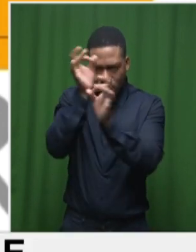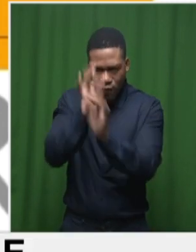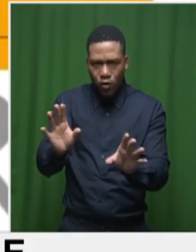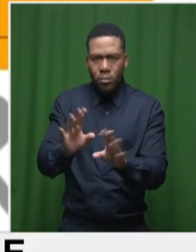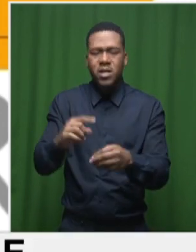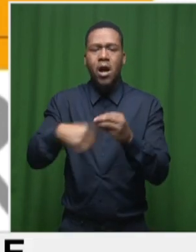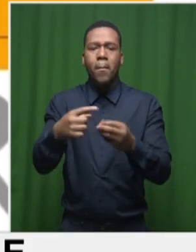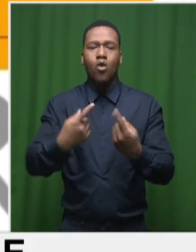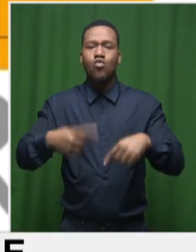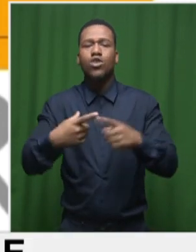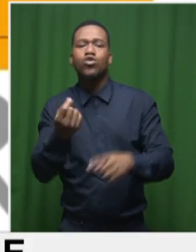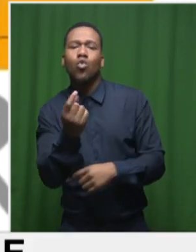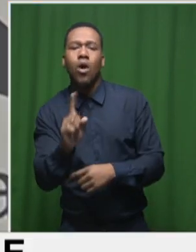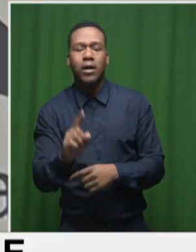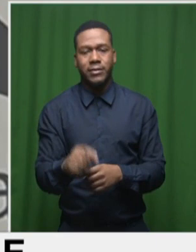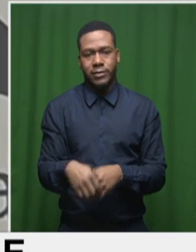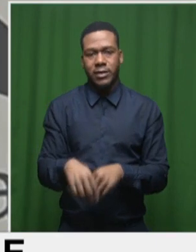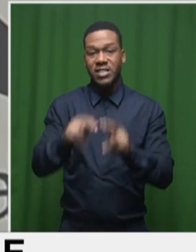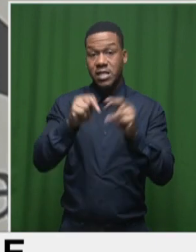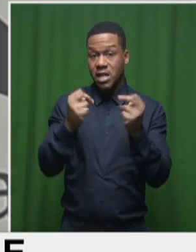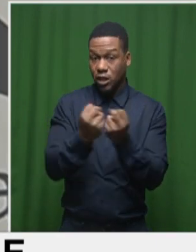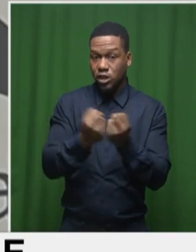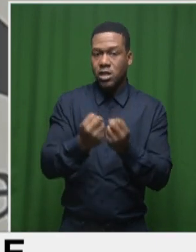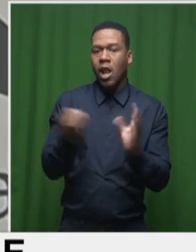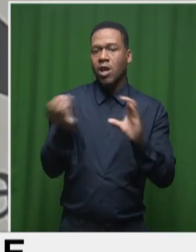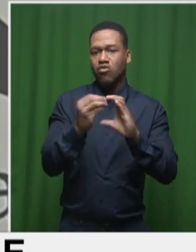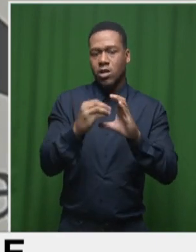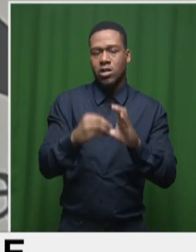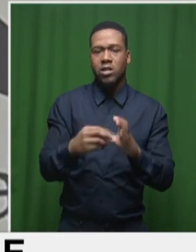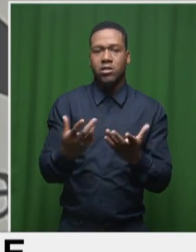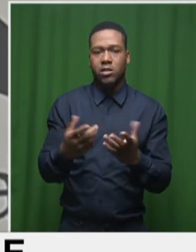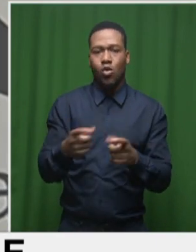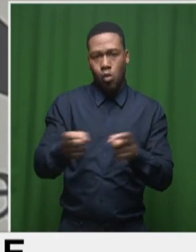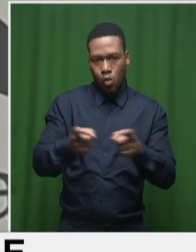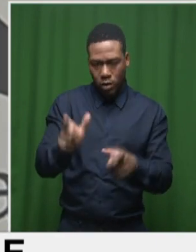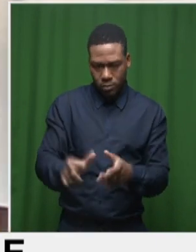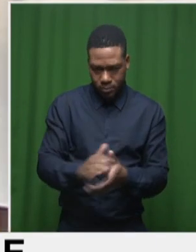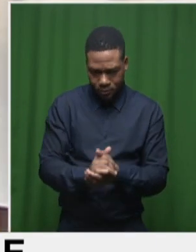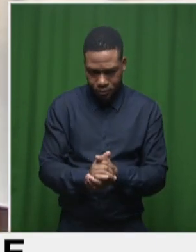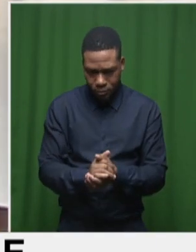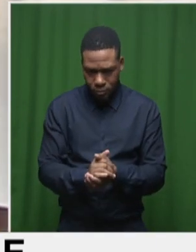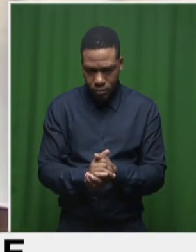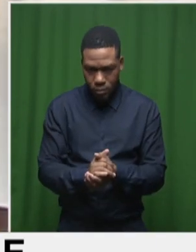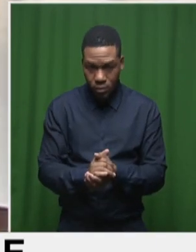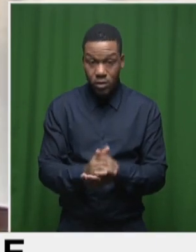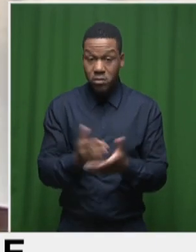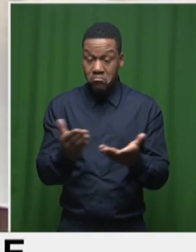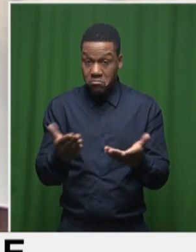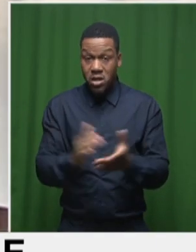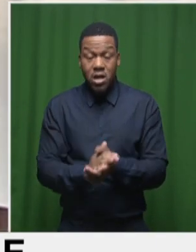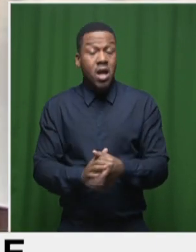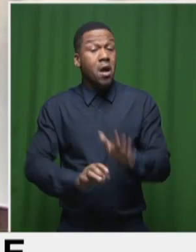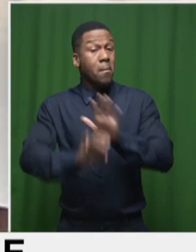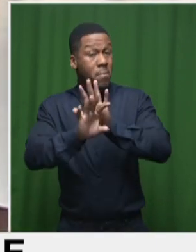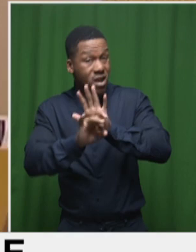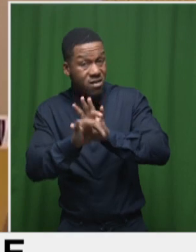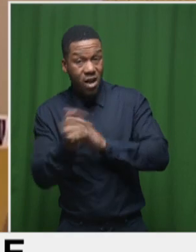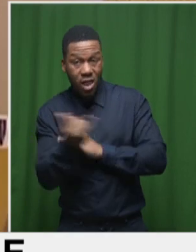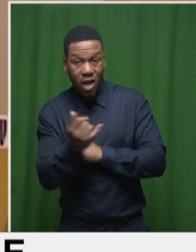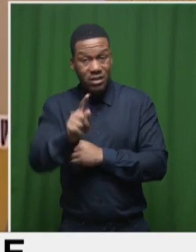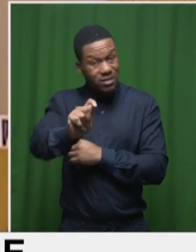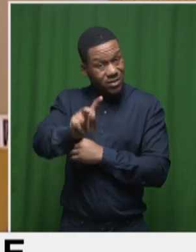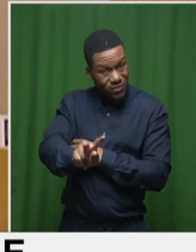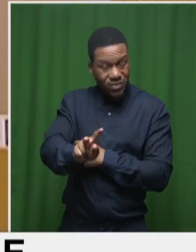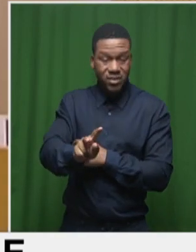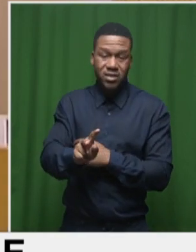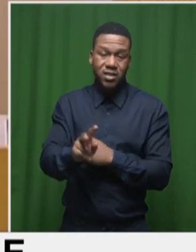what we do as the National Credit Regulator. The NCR also communicates via media like newspapers and television and says its programs